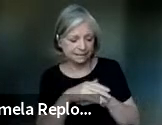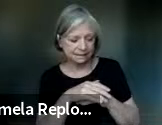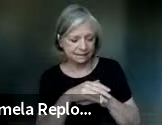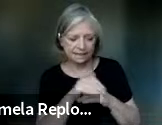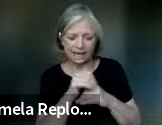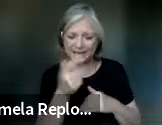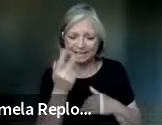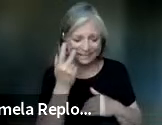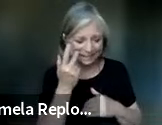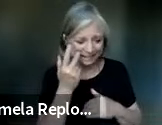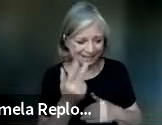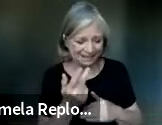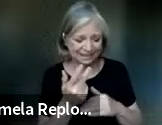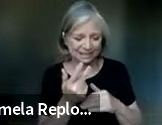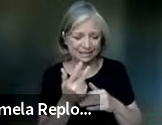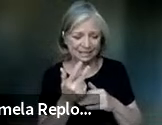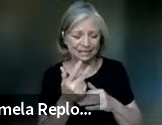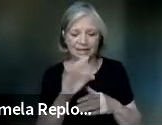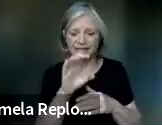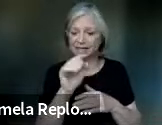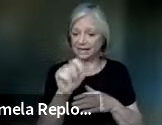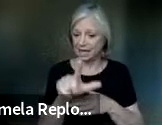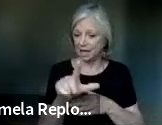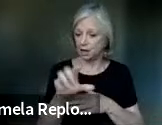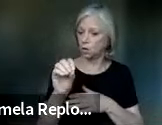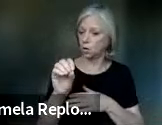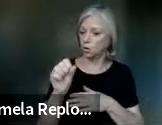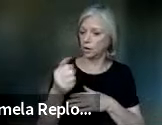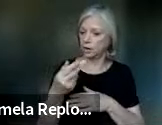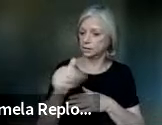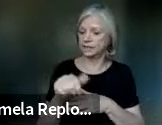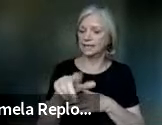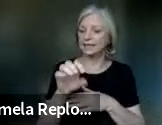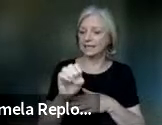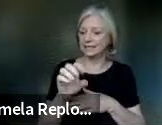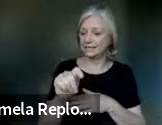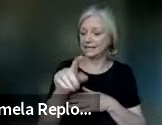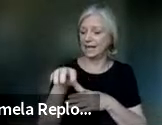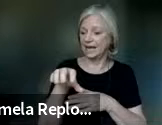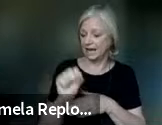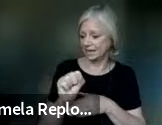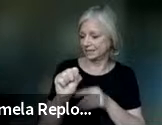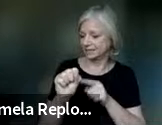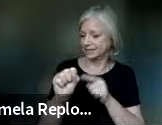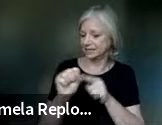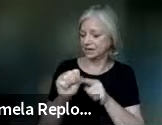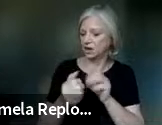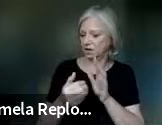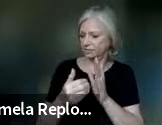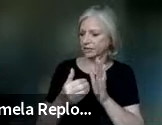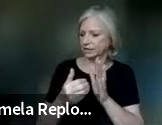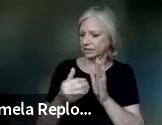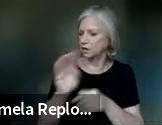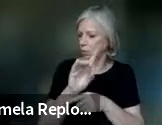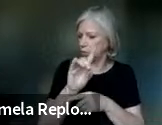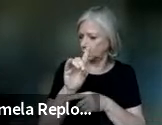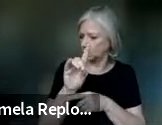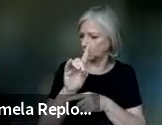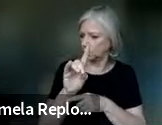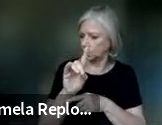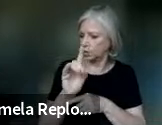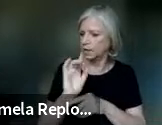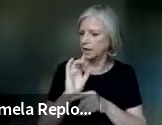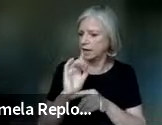in the Cal OSHA ETS frequently asked questions, but I have seen